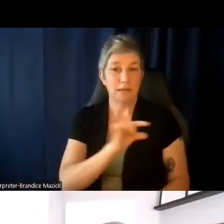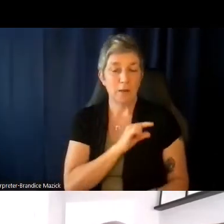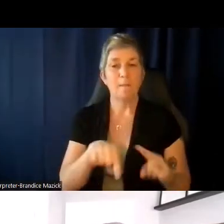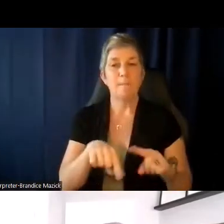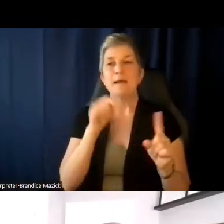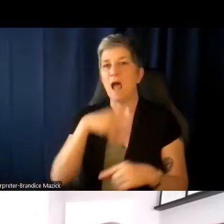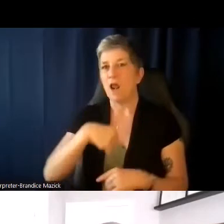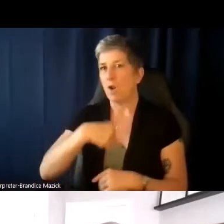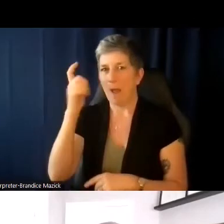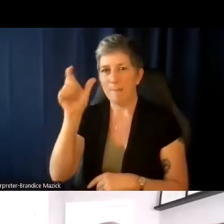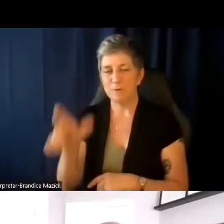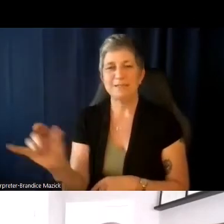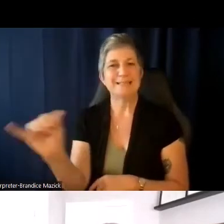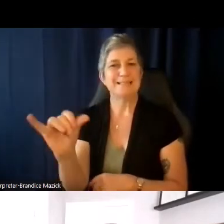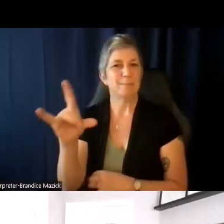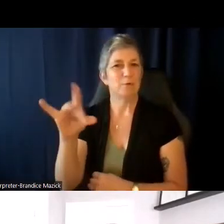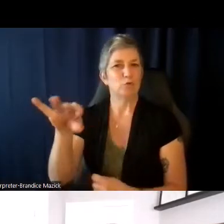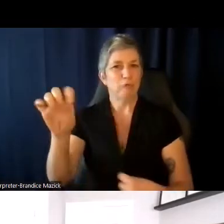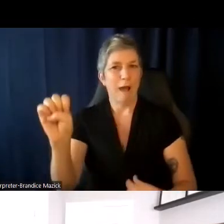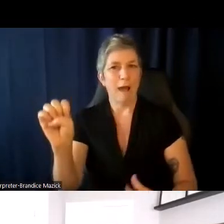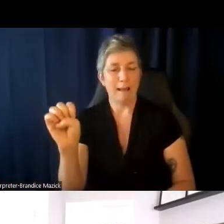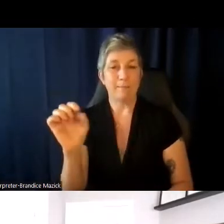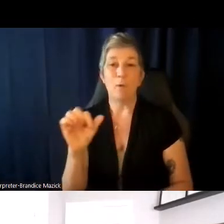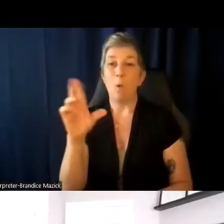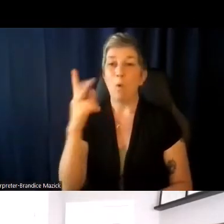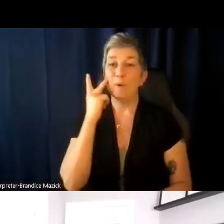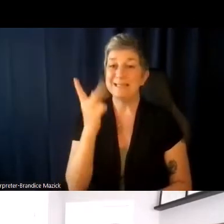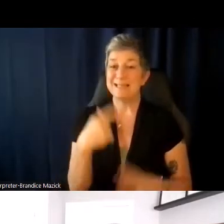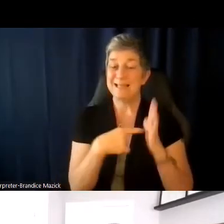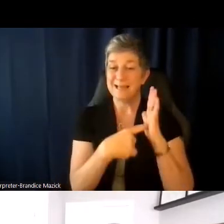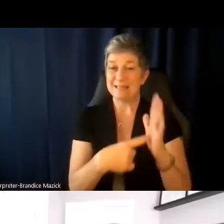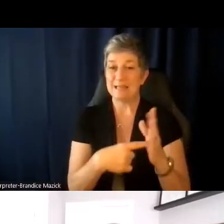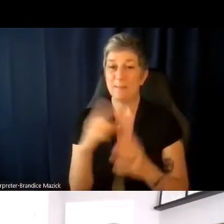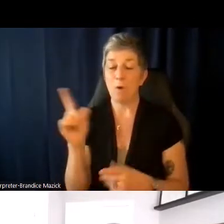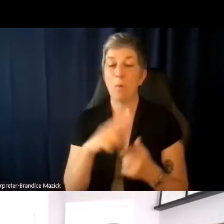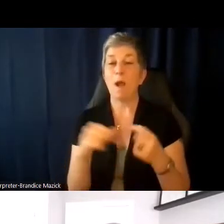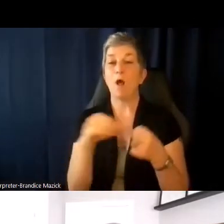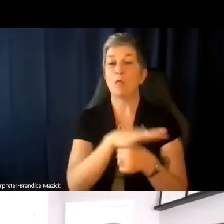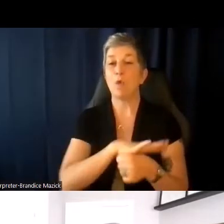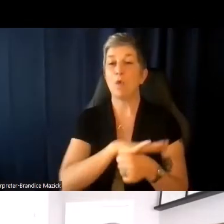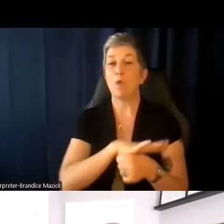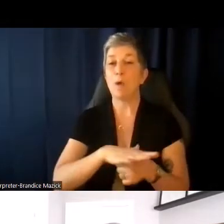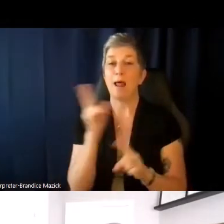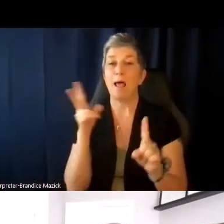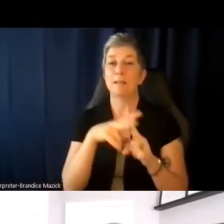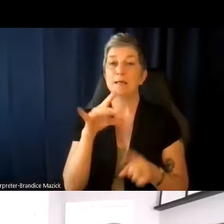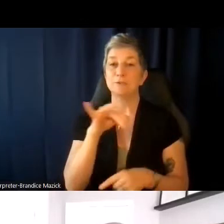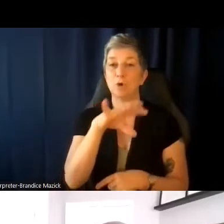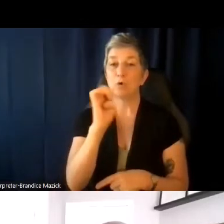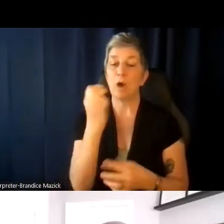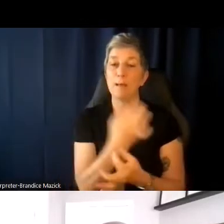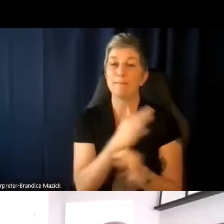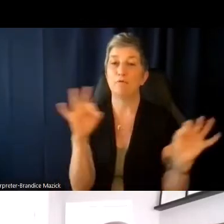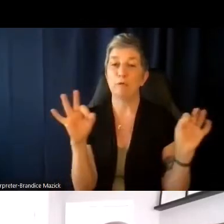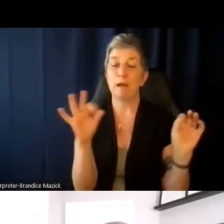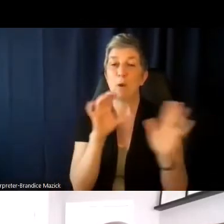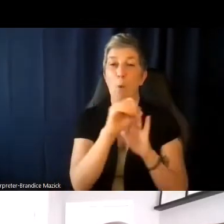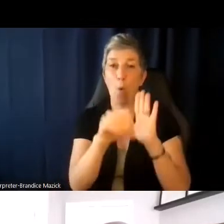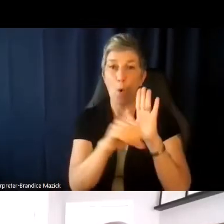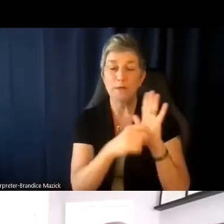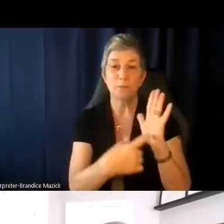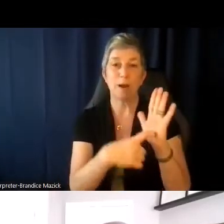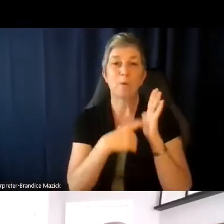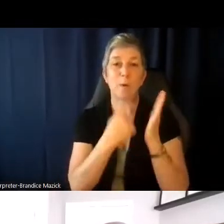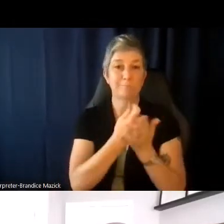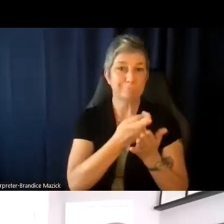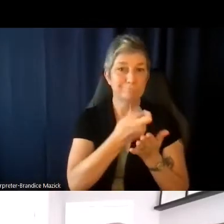was convicted of a similar crime. Or we've seen examples where a locality applies a crime-free ordinance requiring the eviction of criminally